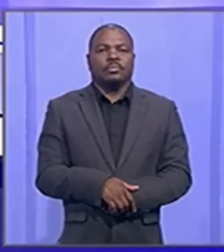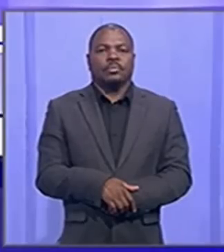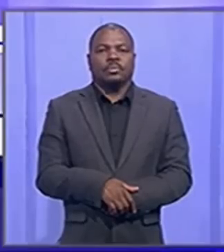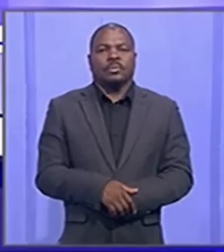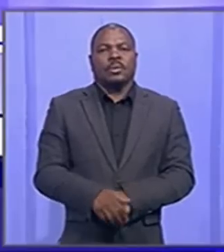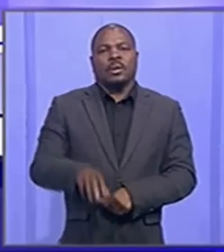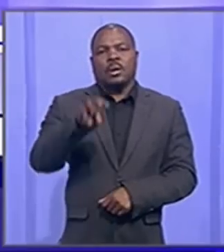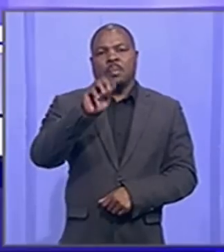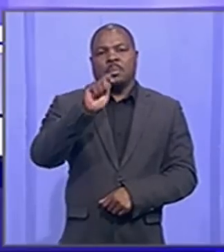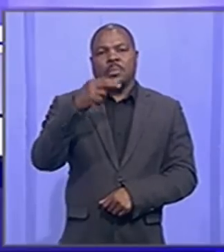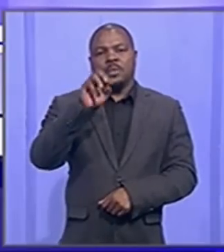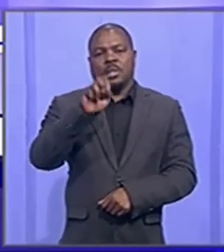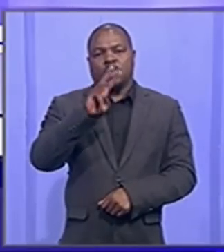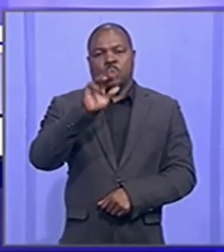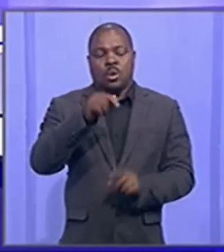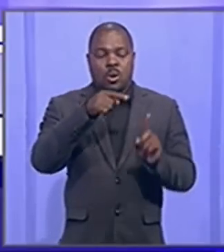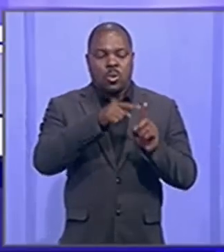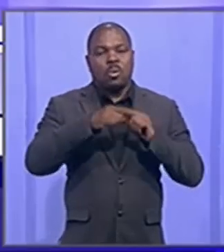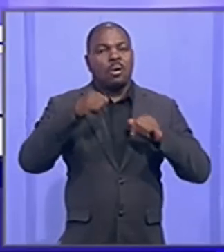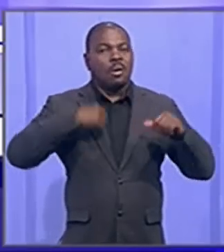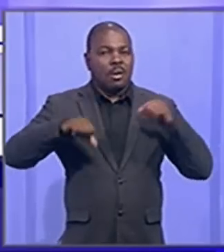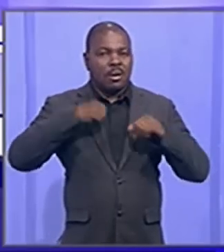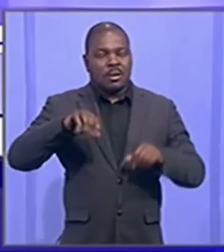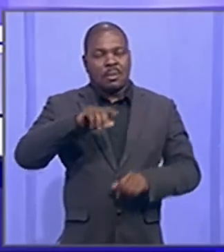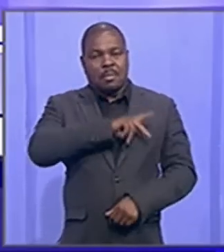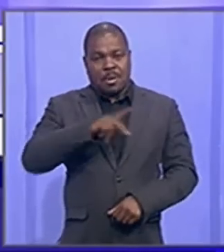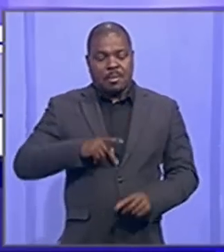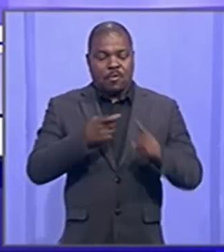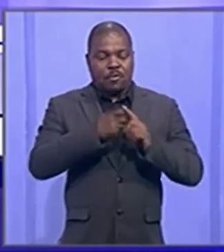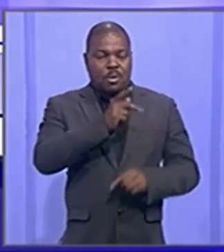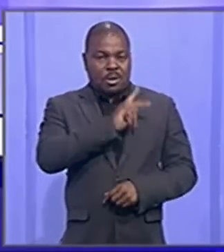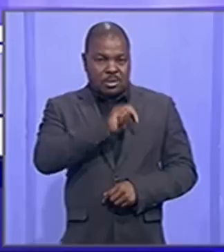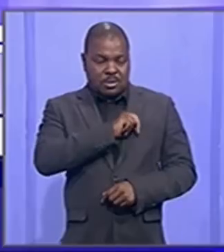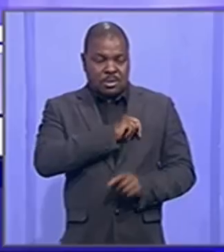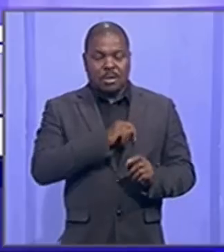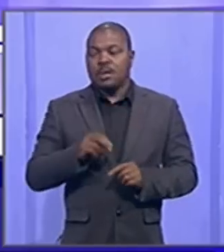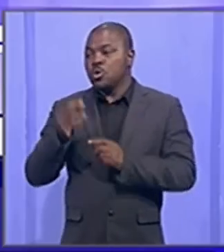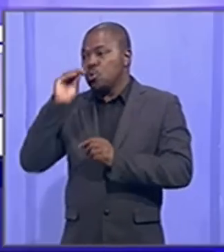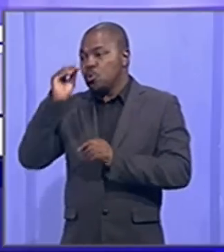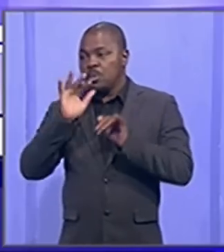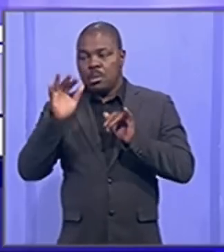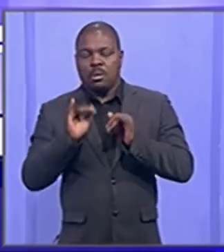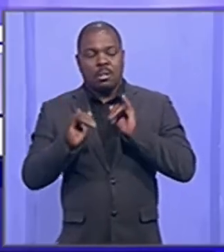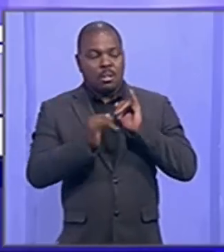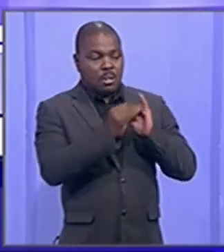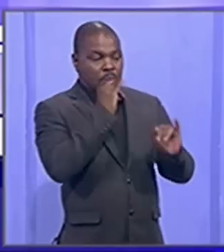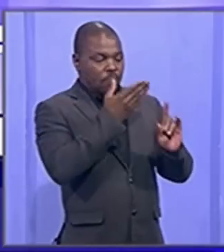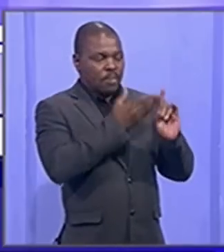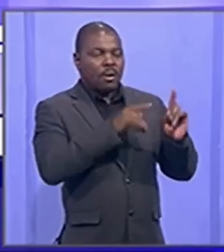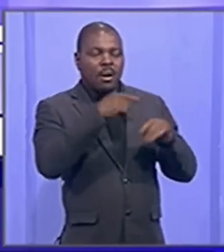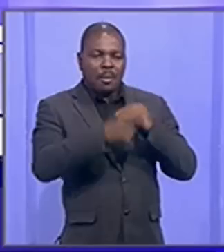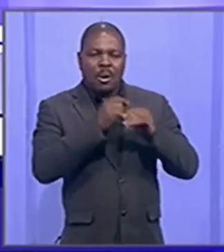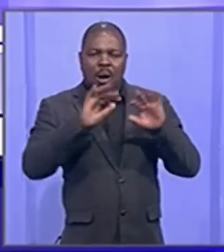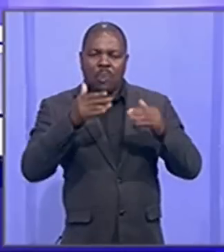Thembeni ka Maqopa Mthethwa yeo e le go tonakgolo ya Motšwaoswere ka KwaZulu-Natal o boledišane le babega ditaba ka ga matsapa a bona a tlhakodišo le